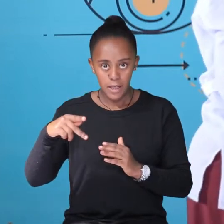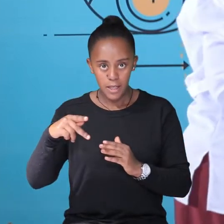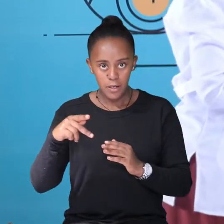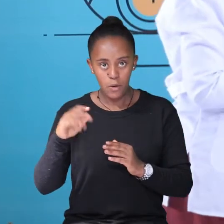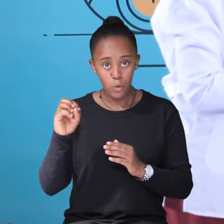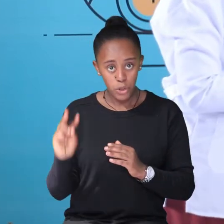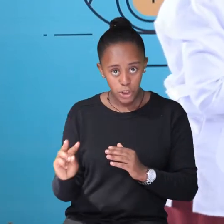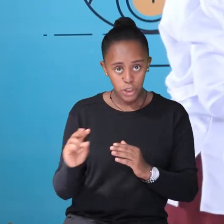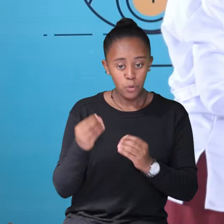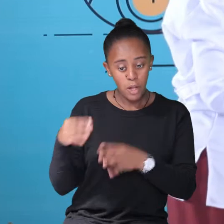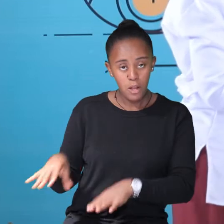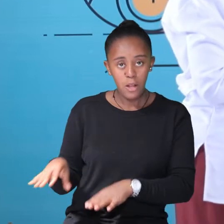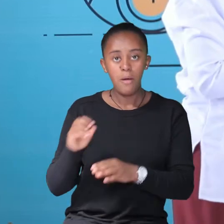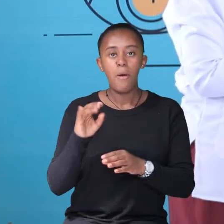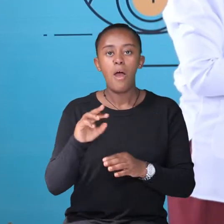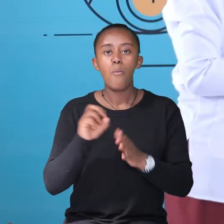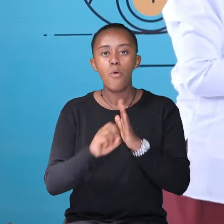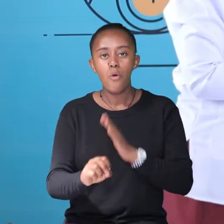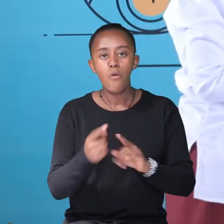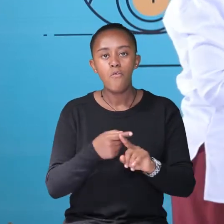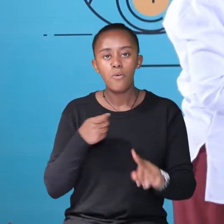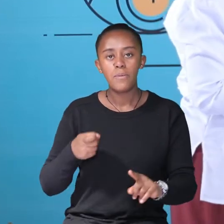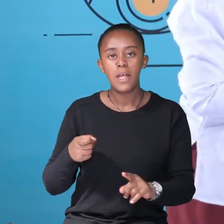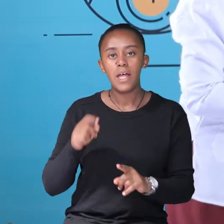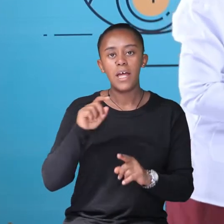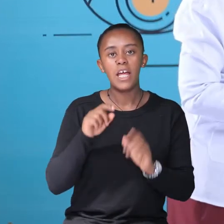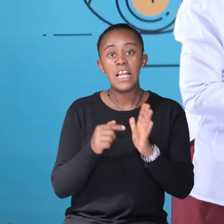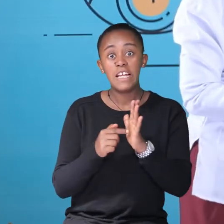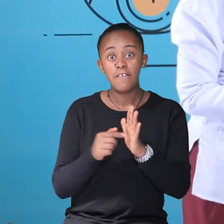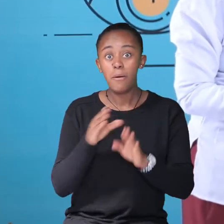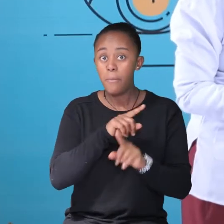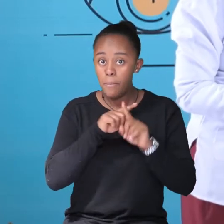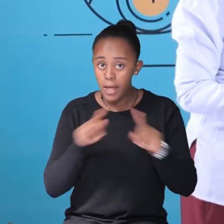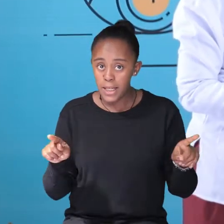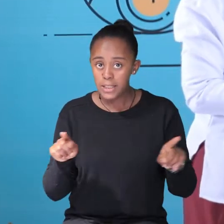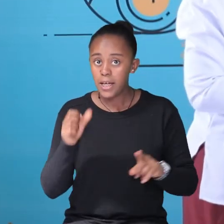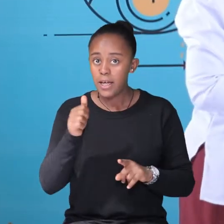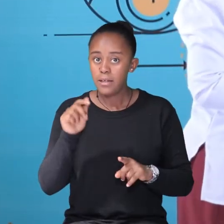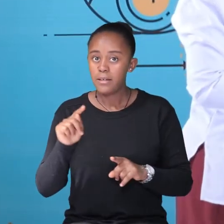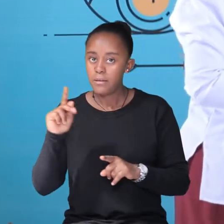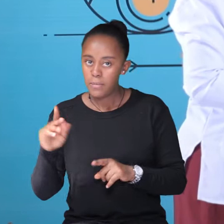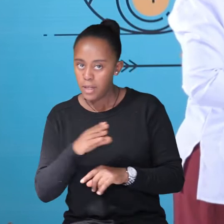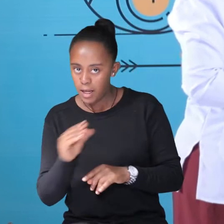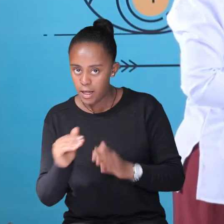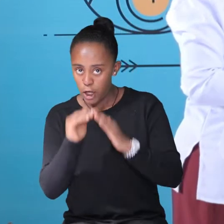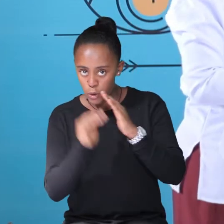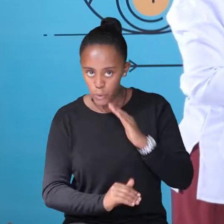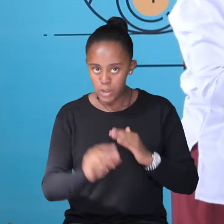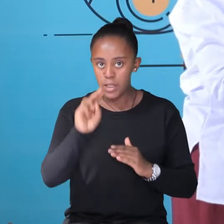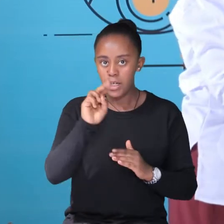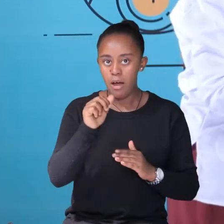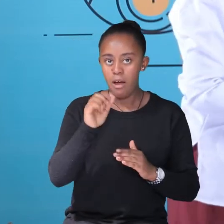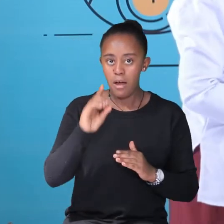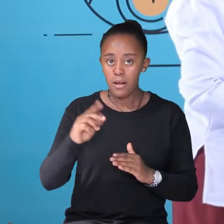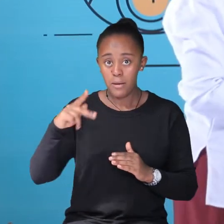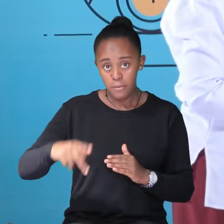will be lost as a byproduct from the leaf, but ATP and reduced NADP is used